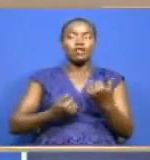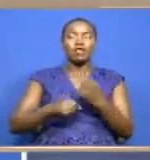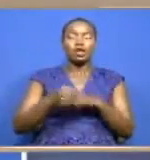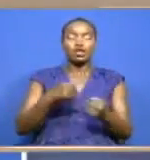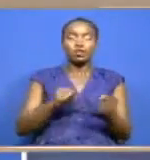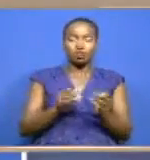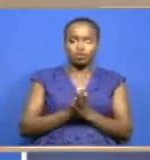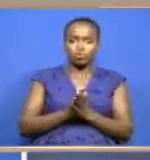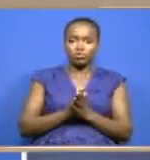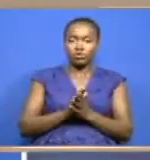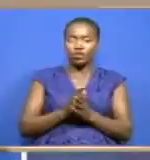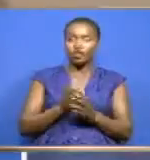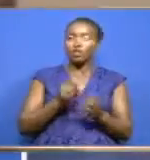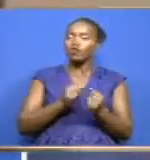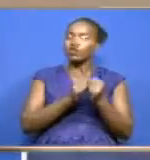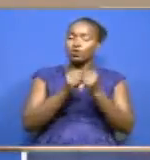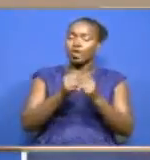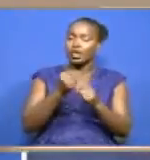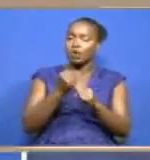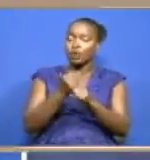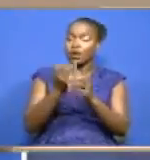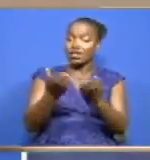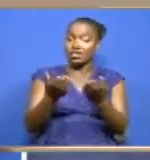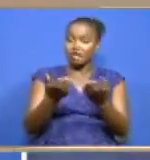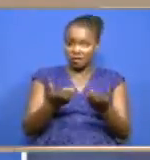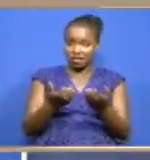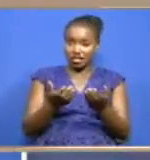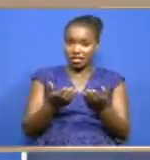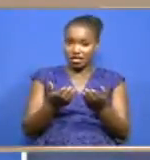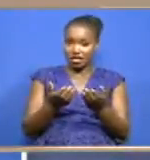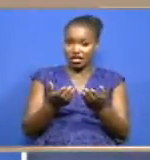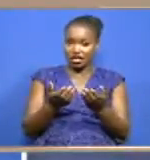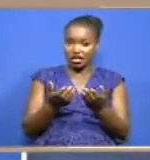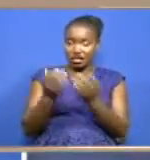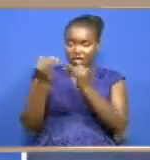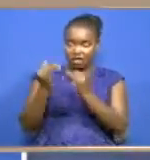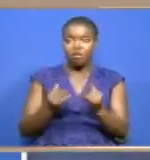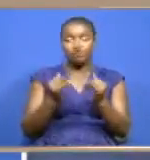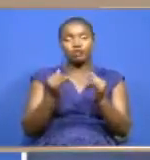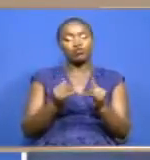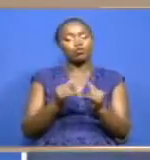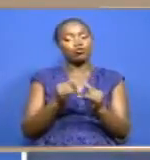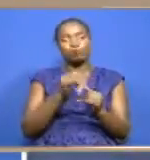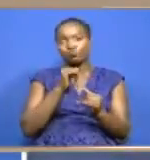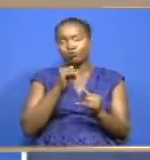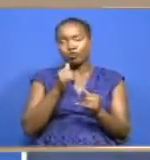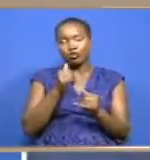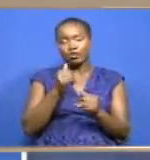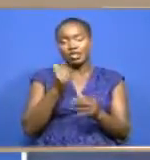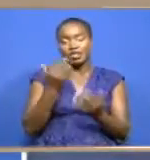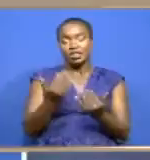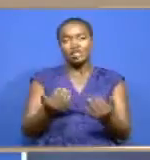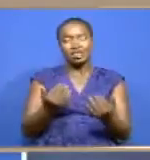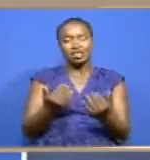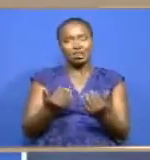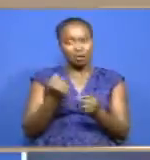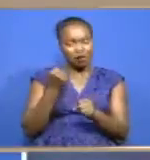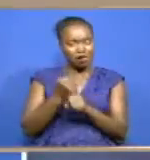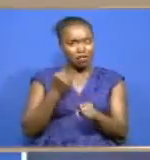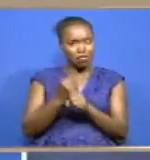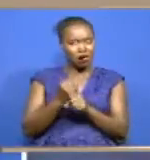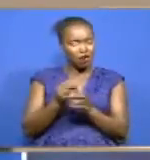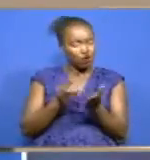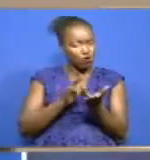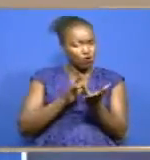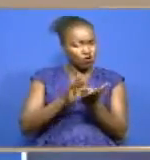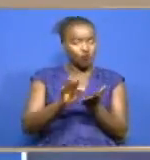need to work together as a team, not as individuals, to ensure that child labour is eliminated, and this can